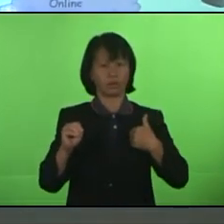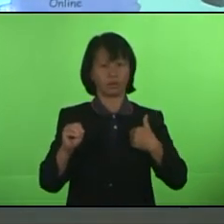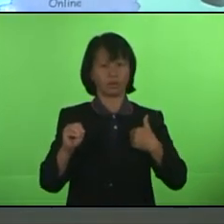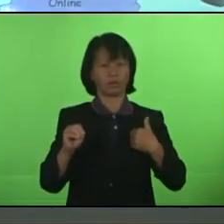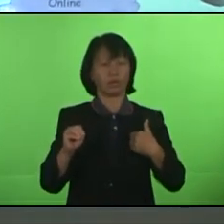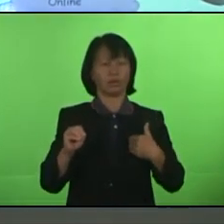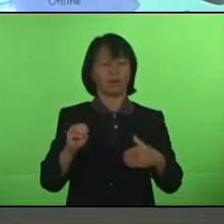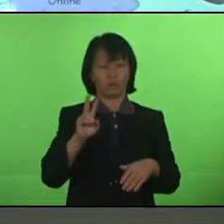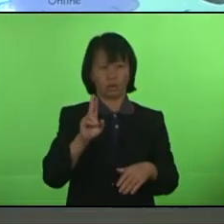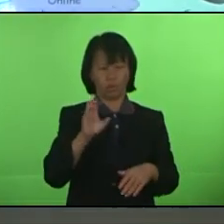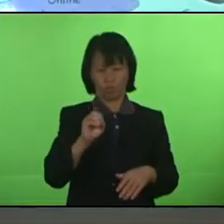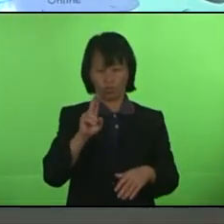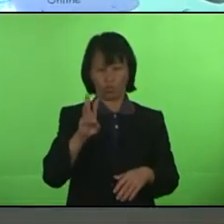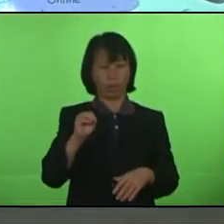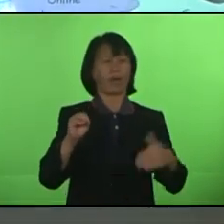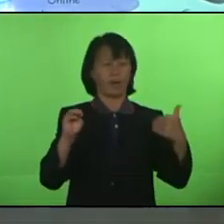also